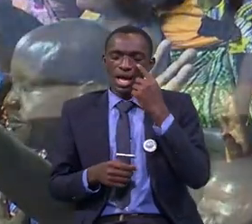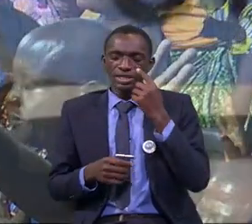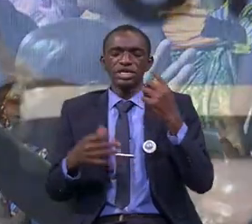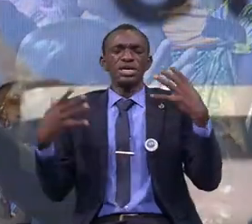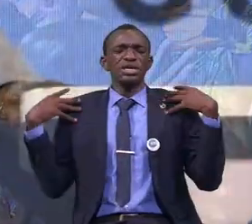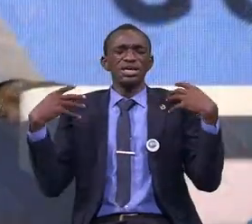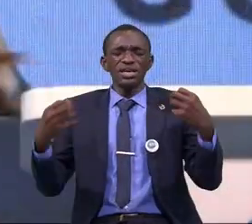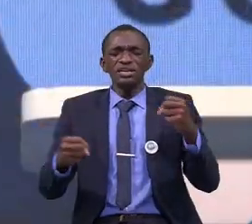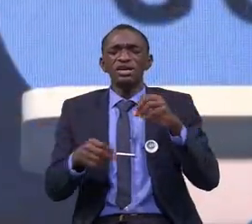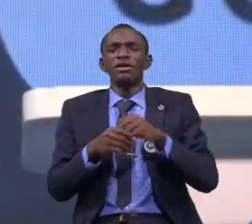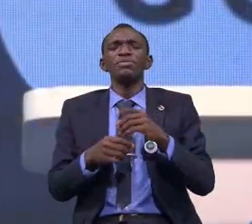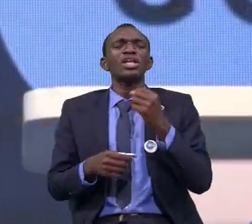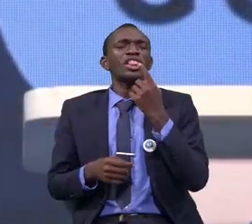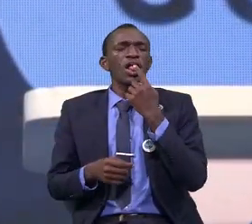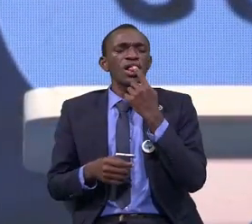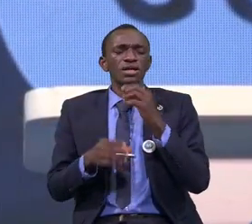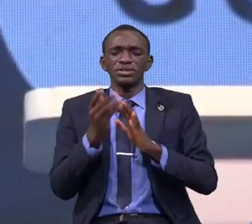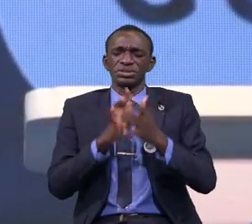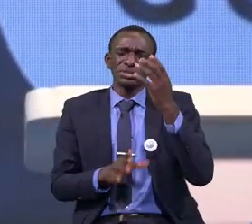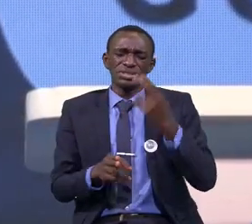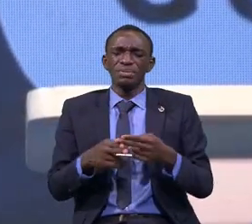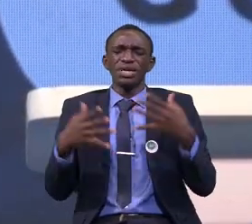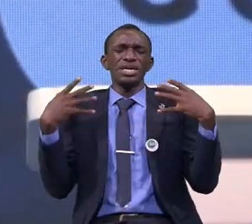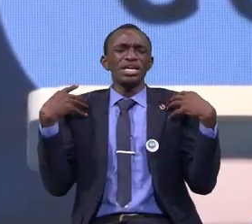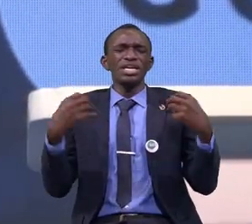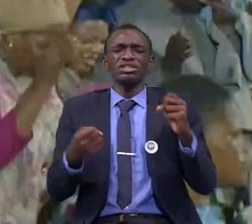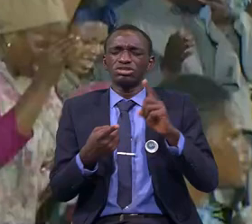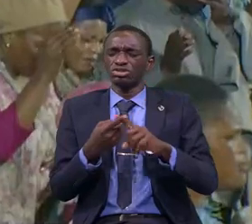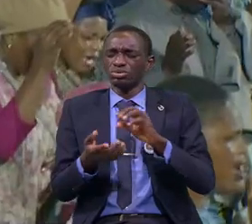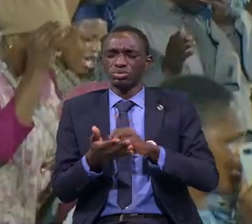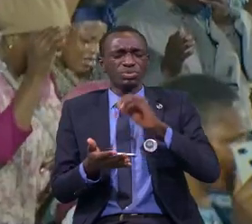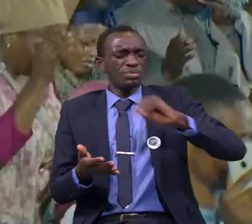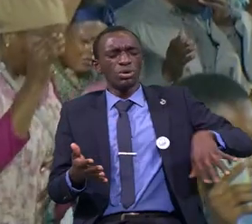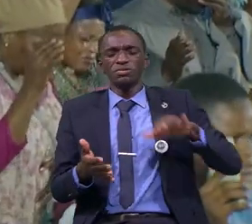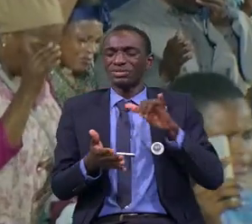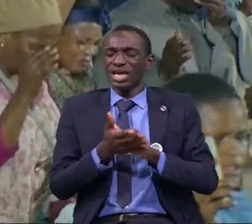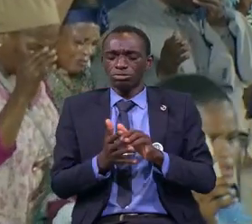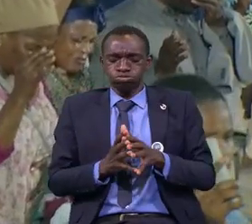the tongue. Healing to remove that swelling.